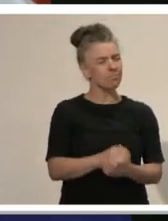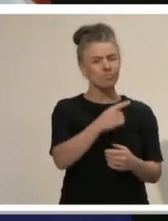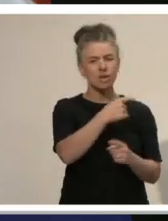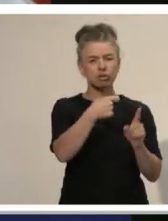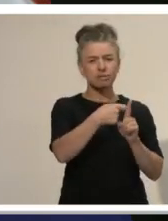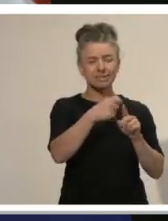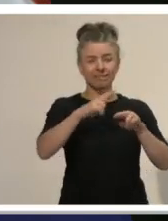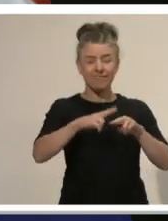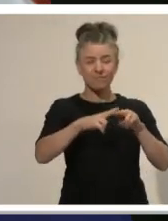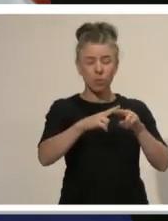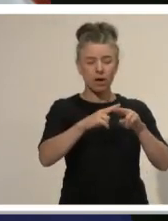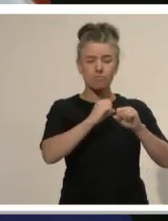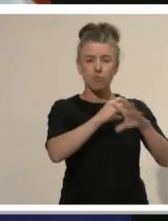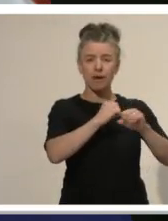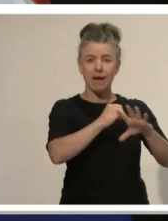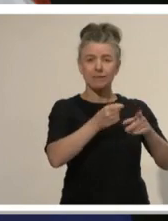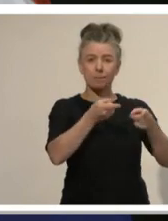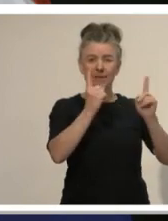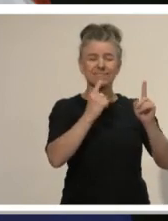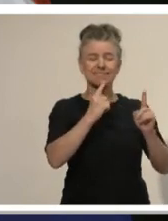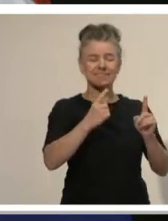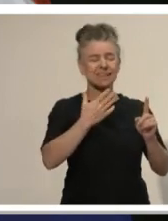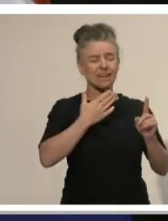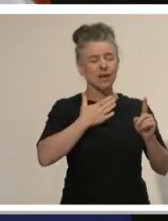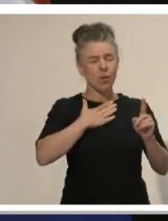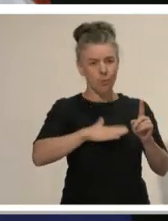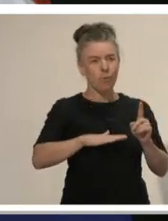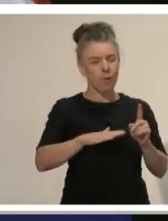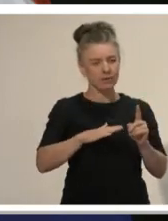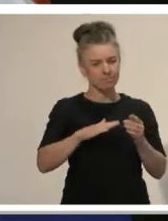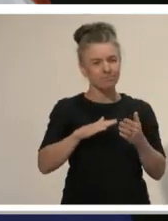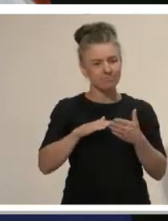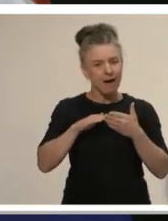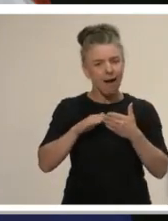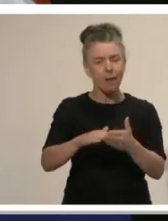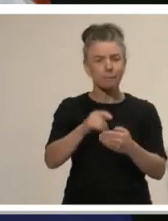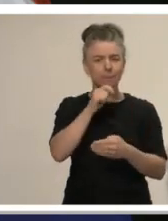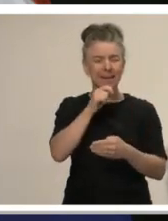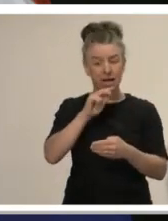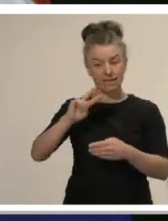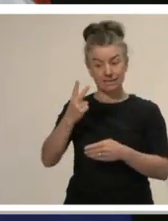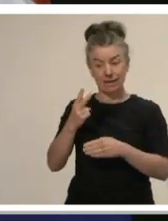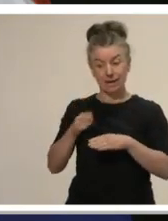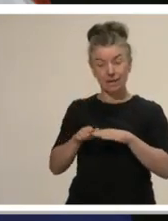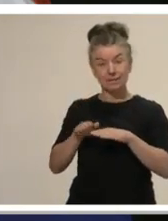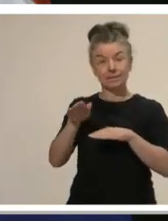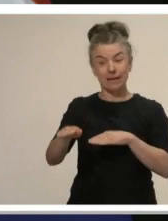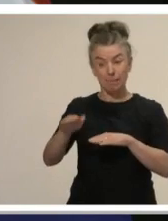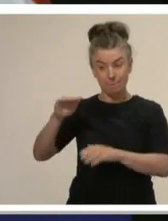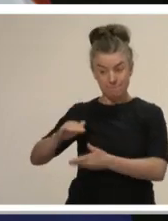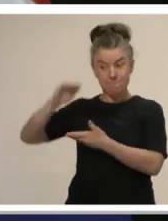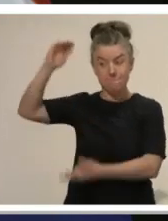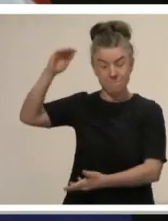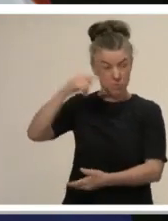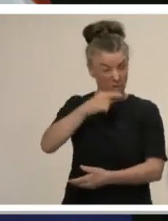that he wanted to be ambitious with the second tranche of the media support. That he wanted, sorry? To be ambitious with the second tranche of the media support package. Do you expect that the second